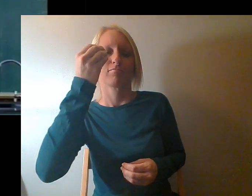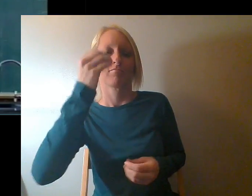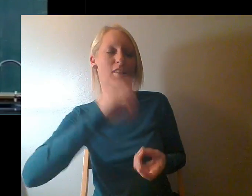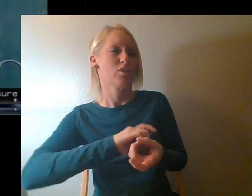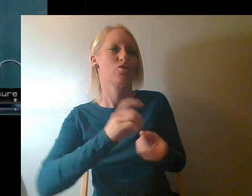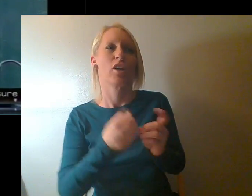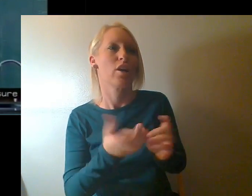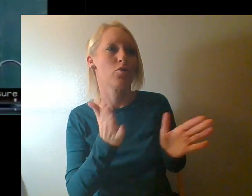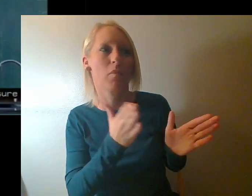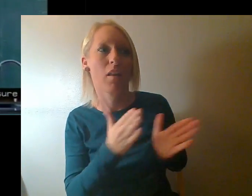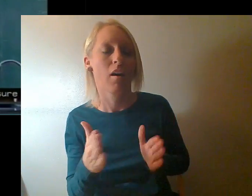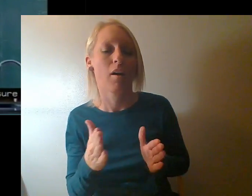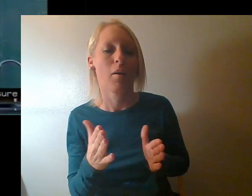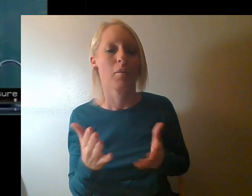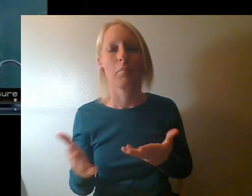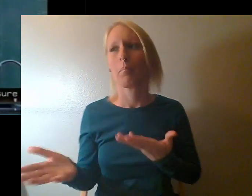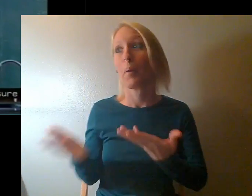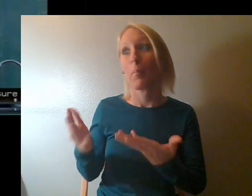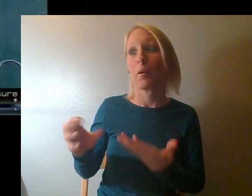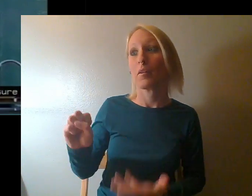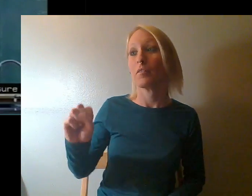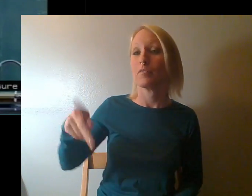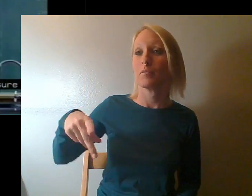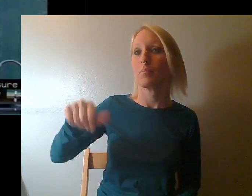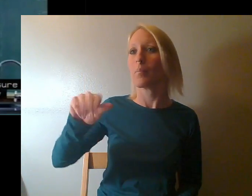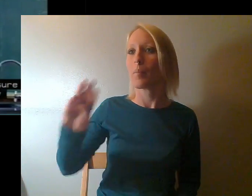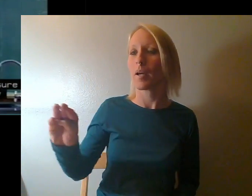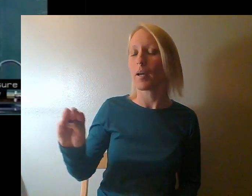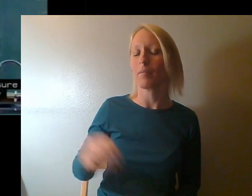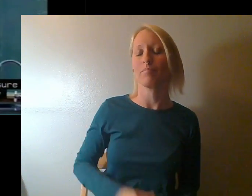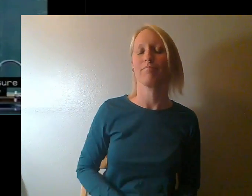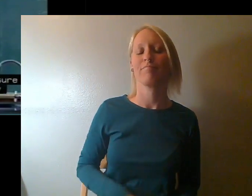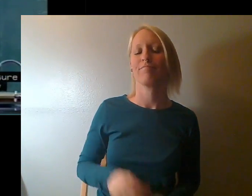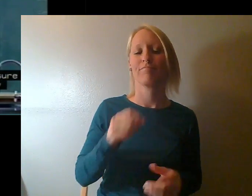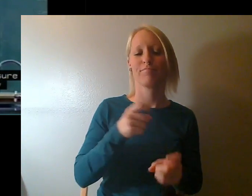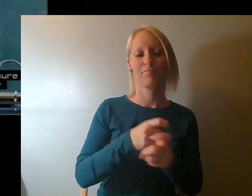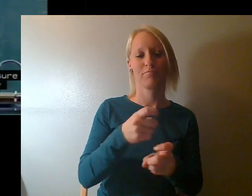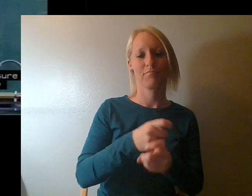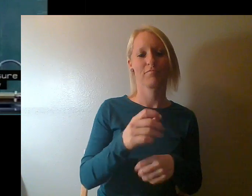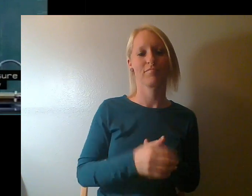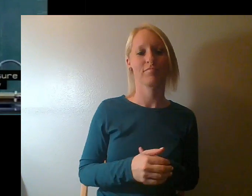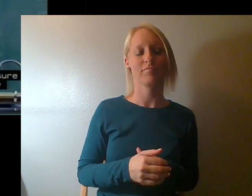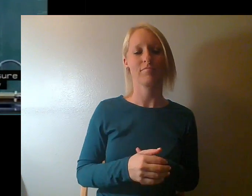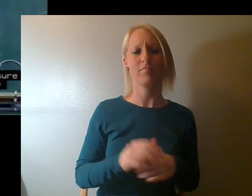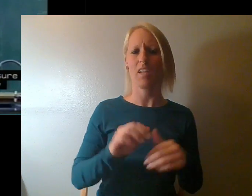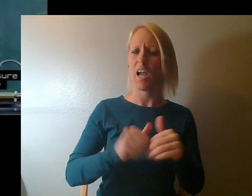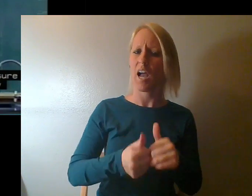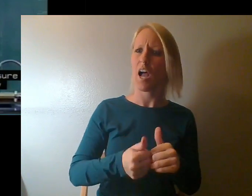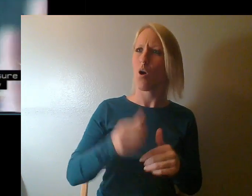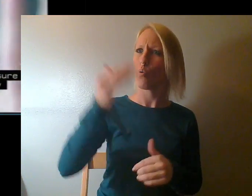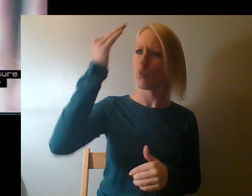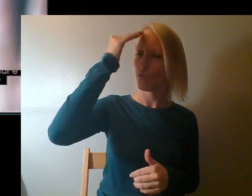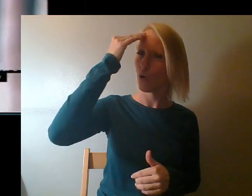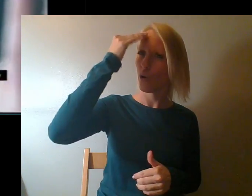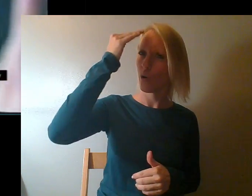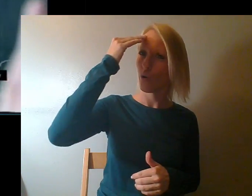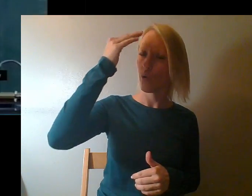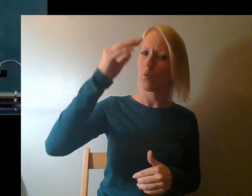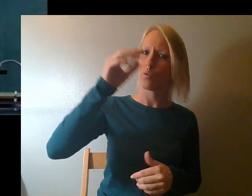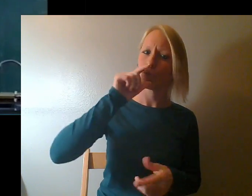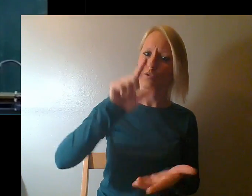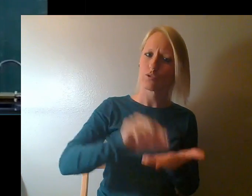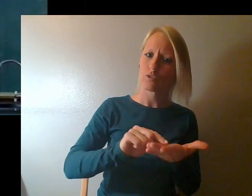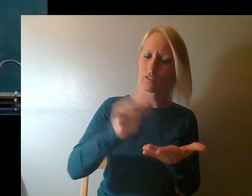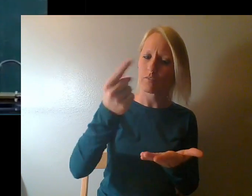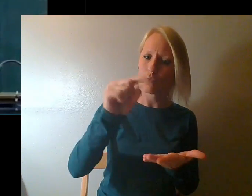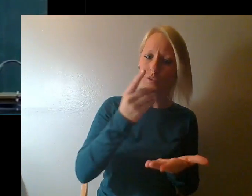did you know? How could you still know? How could you still be sure that you were having turkey for dinner? Josh? You can smell. Well,